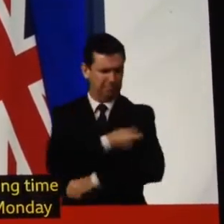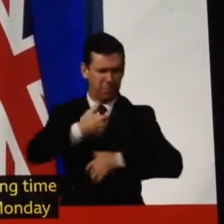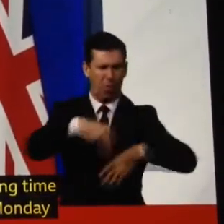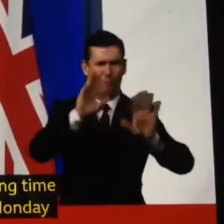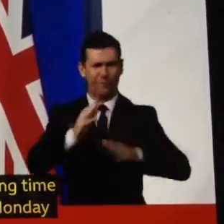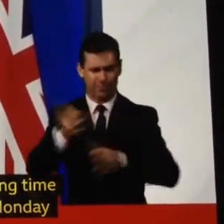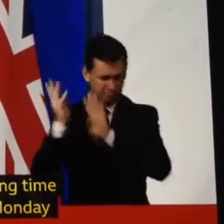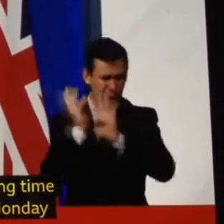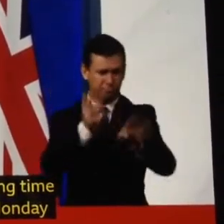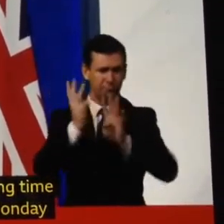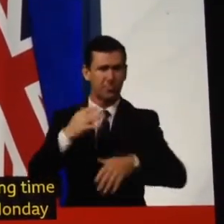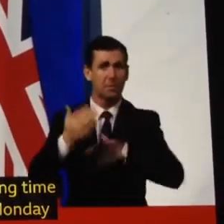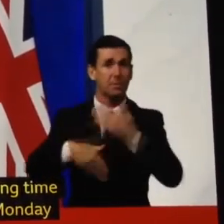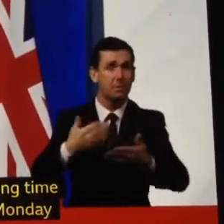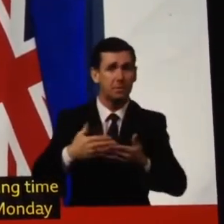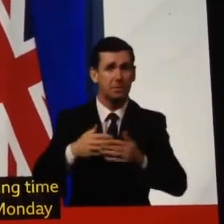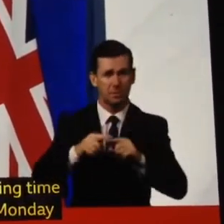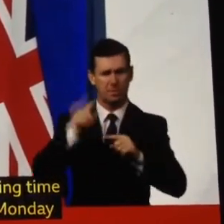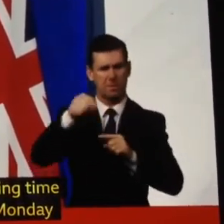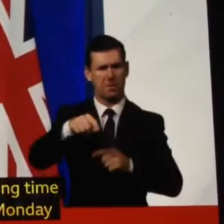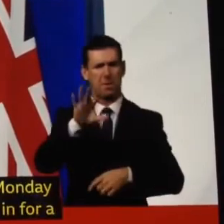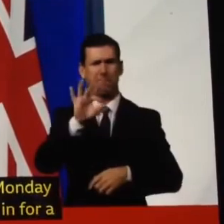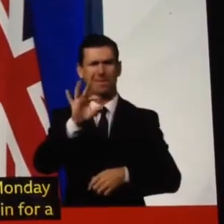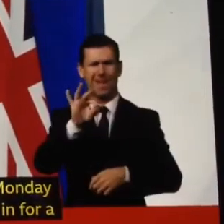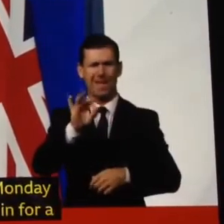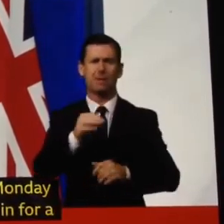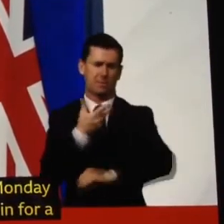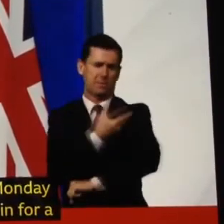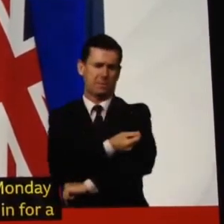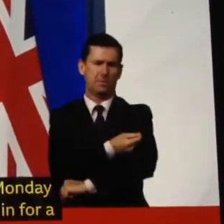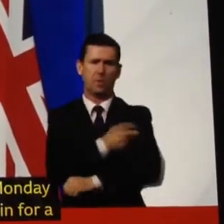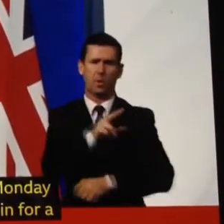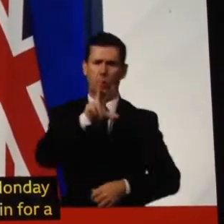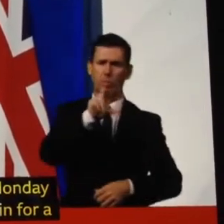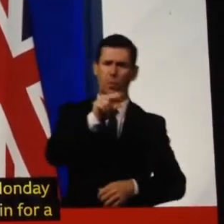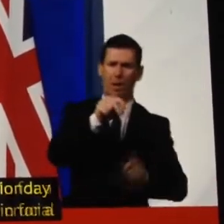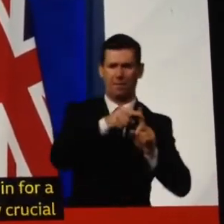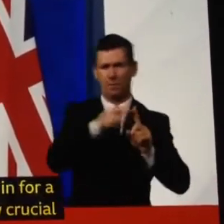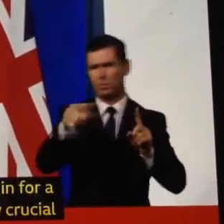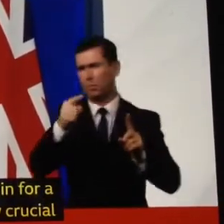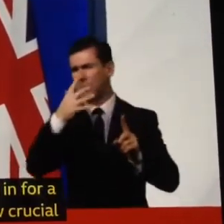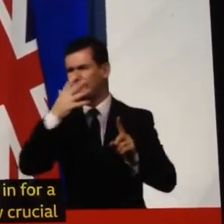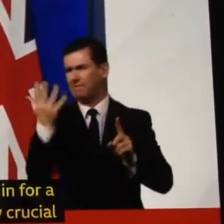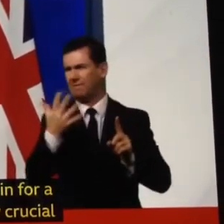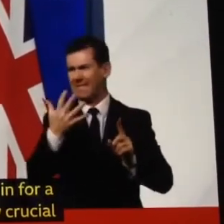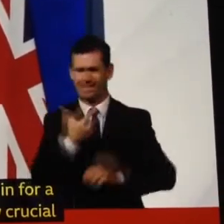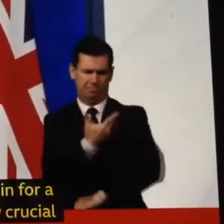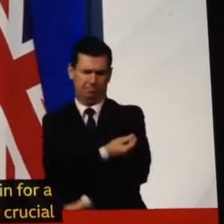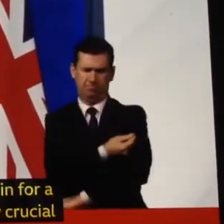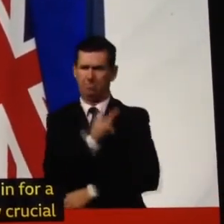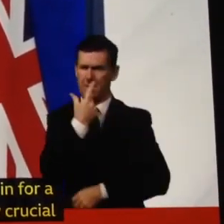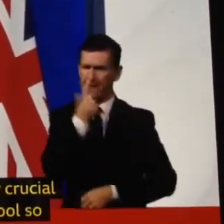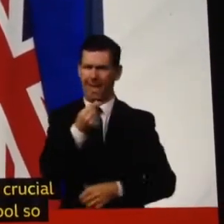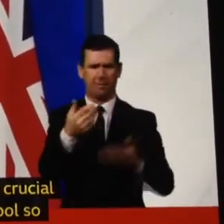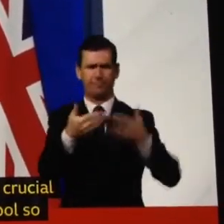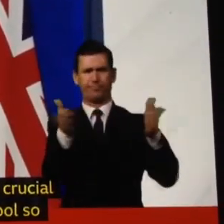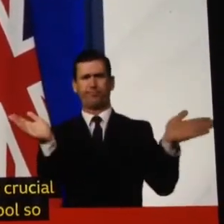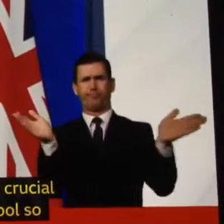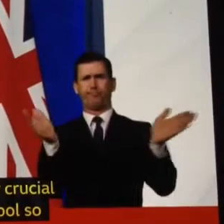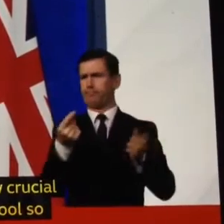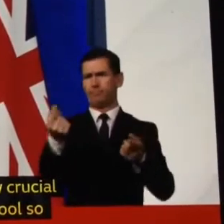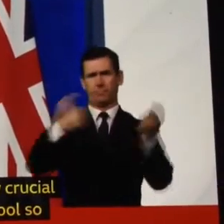we know how crucial it is to keep children in school, so let's all make sure our children and young people are